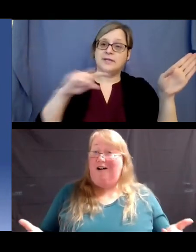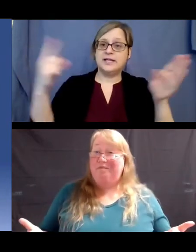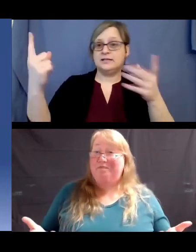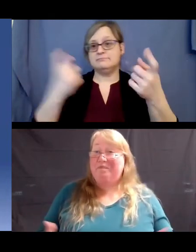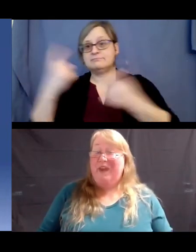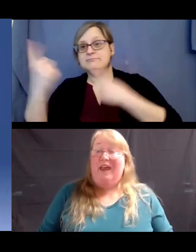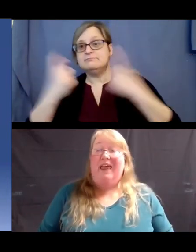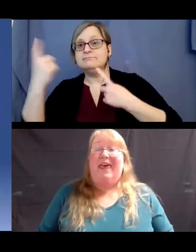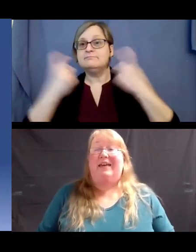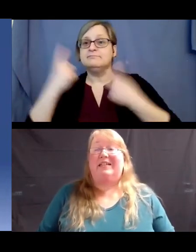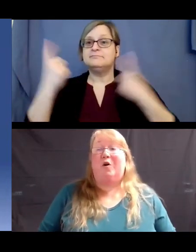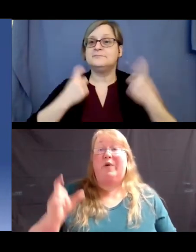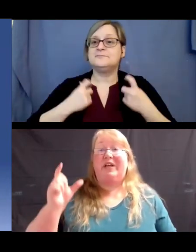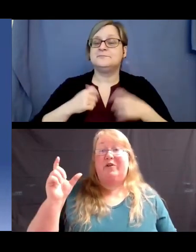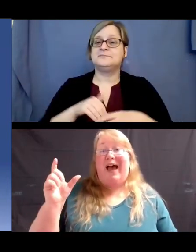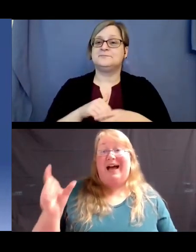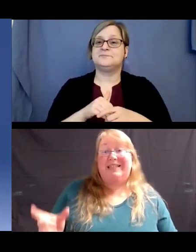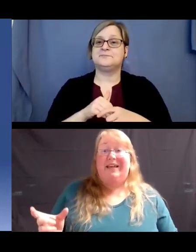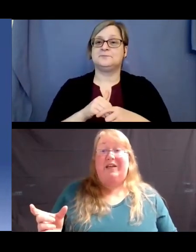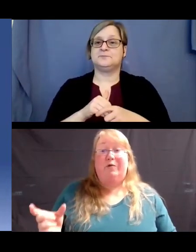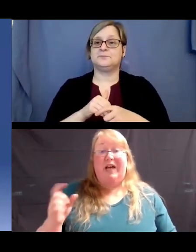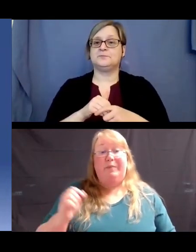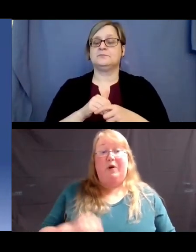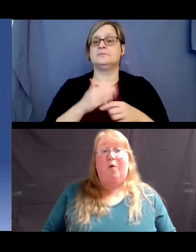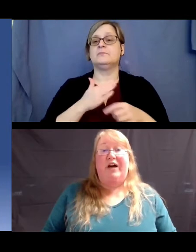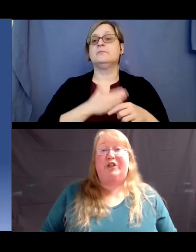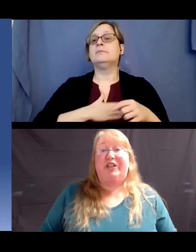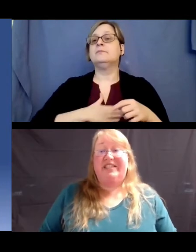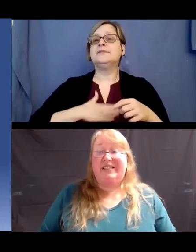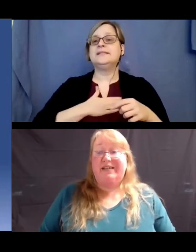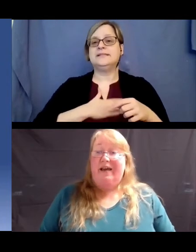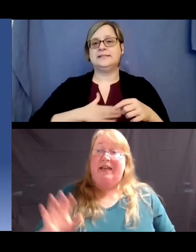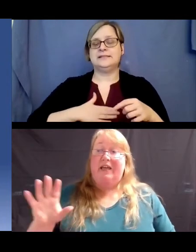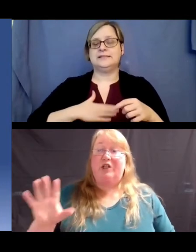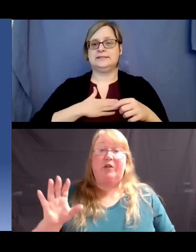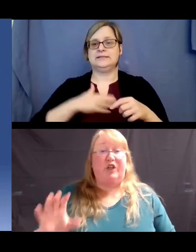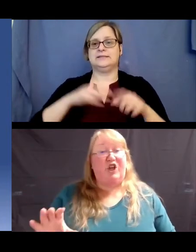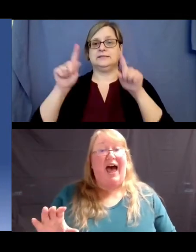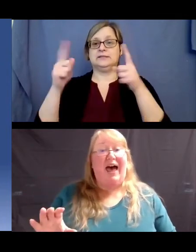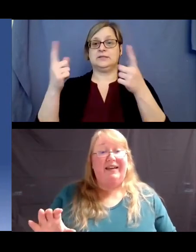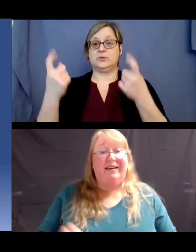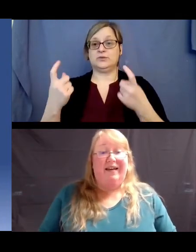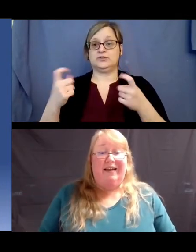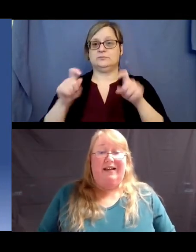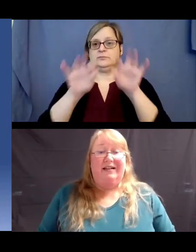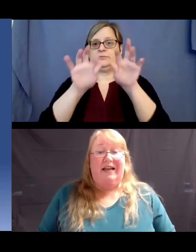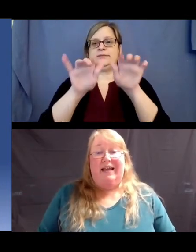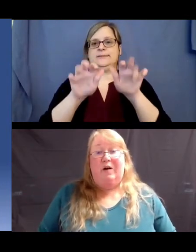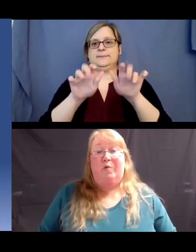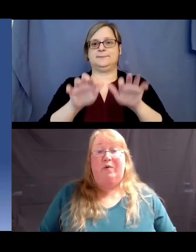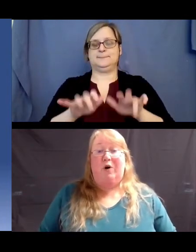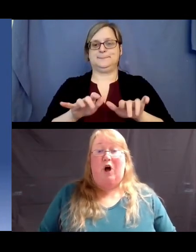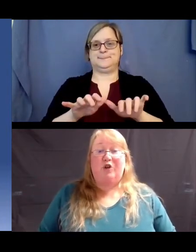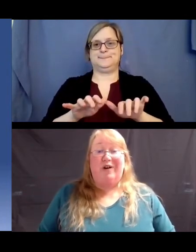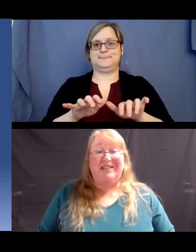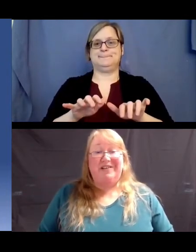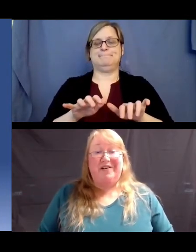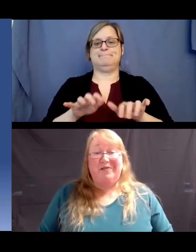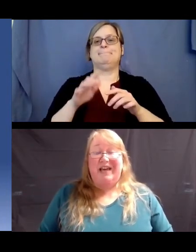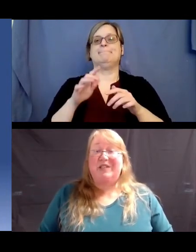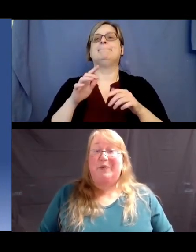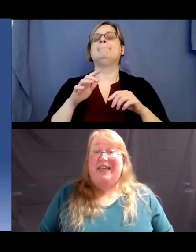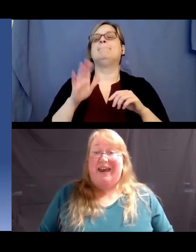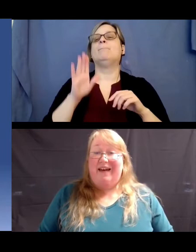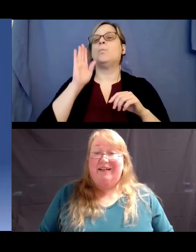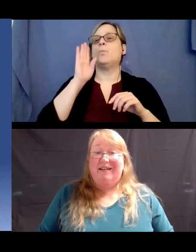you all. And so we do ask that you type your questions into the chat, and we will address